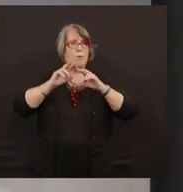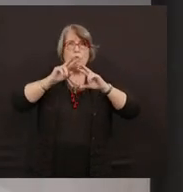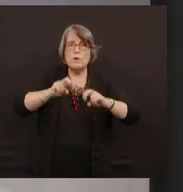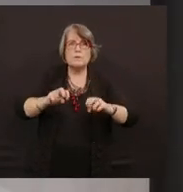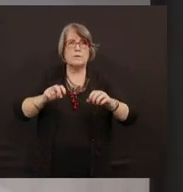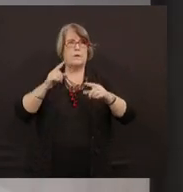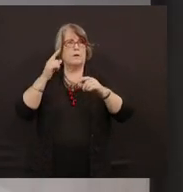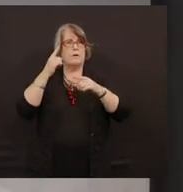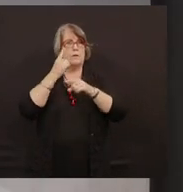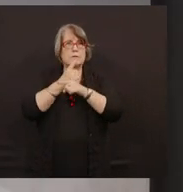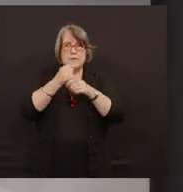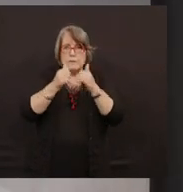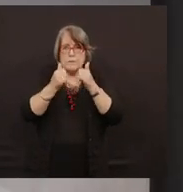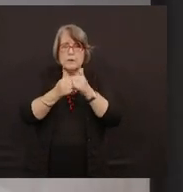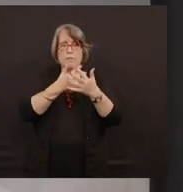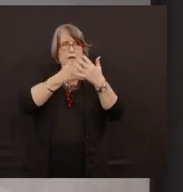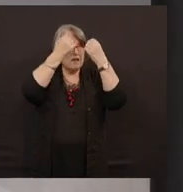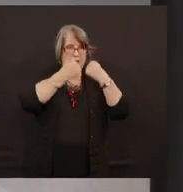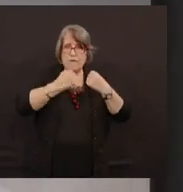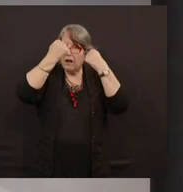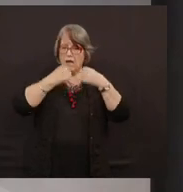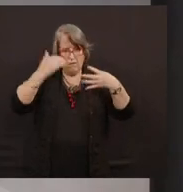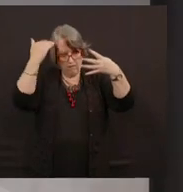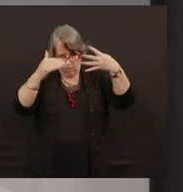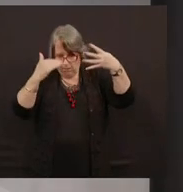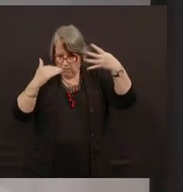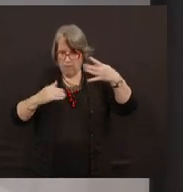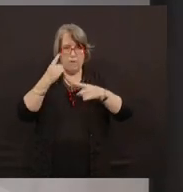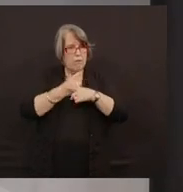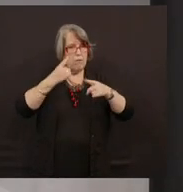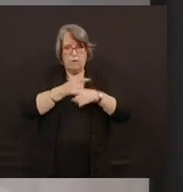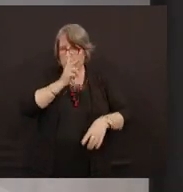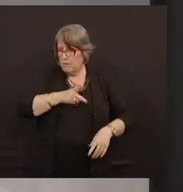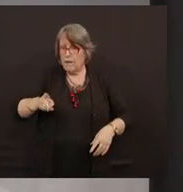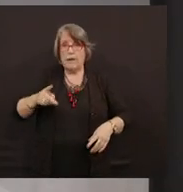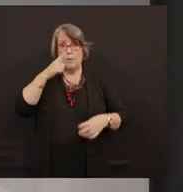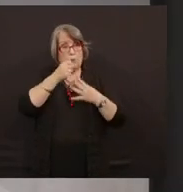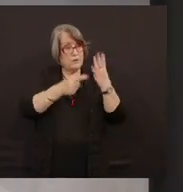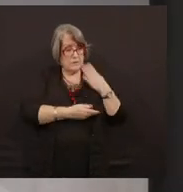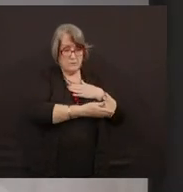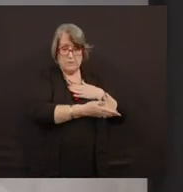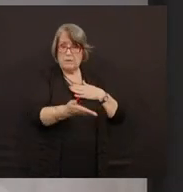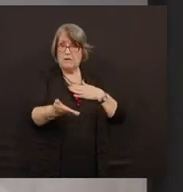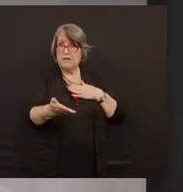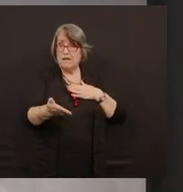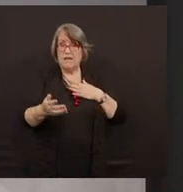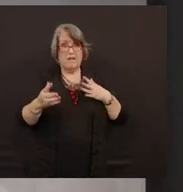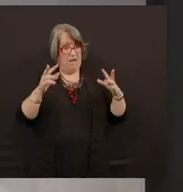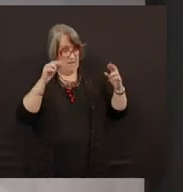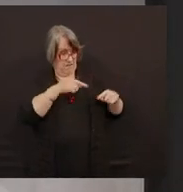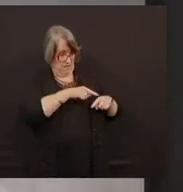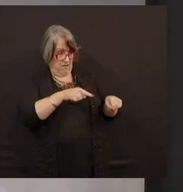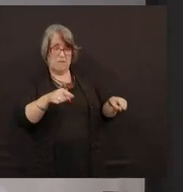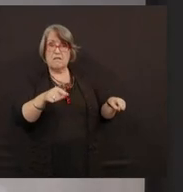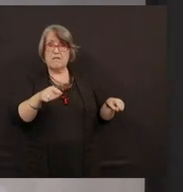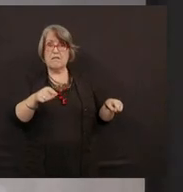papers, there's so much evidence, there's so much talk, and people with a disability are all expected to